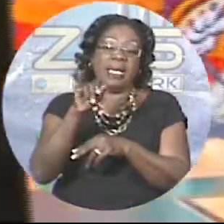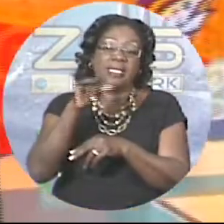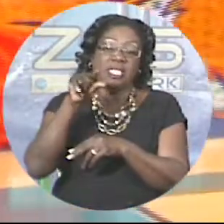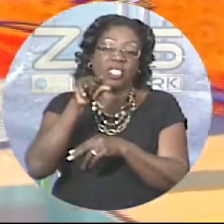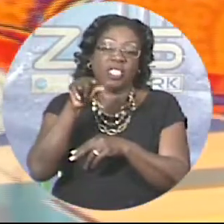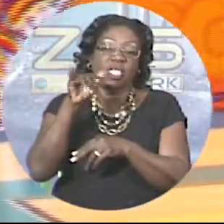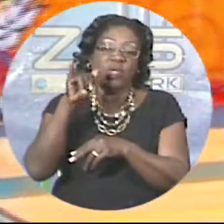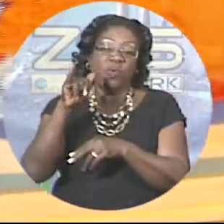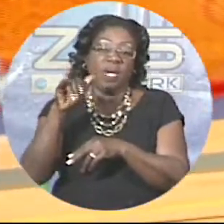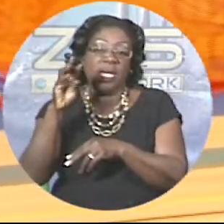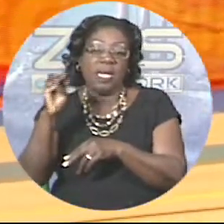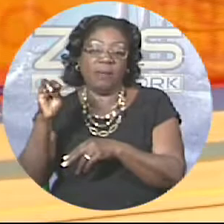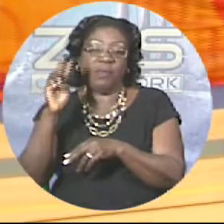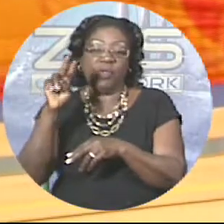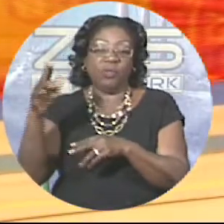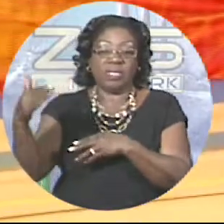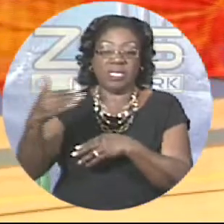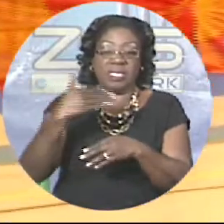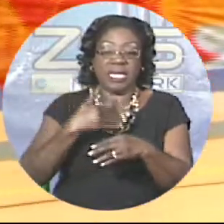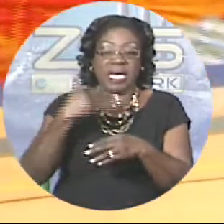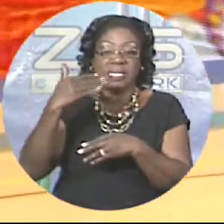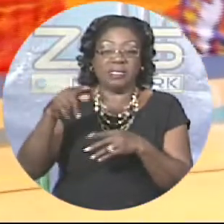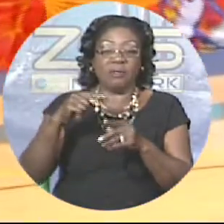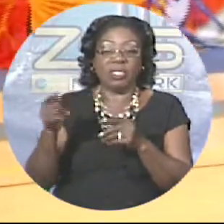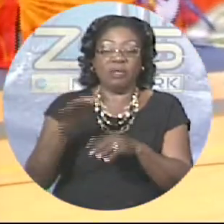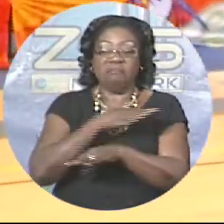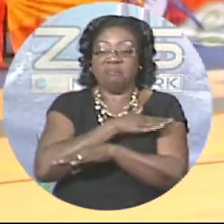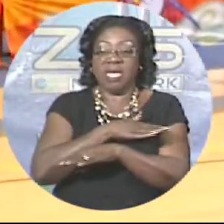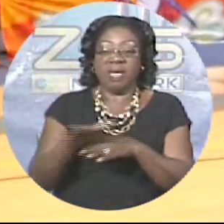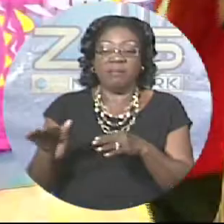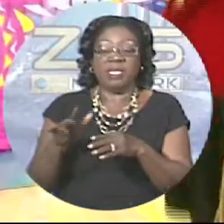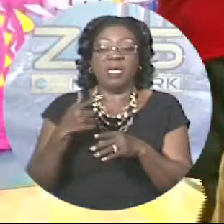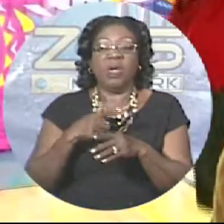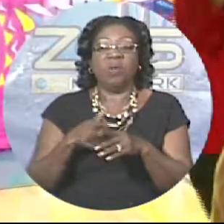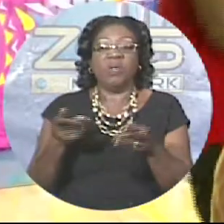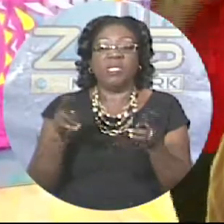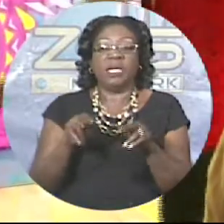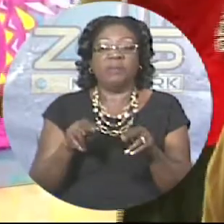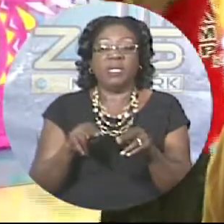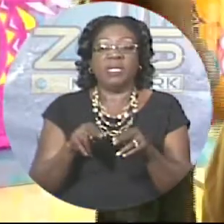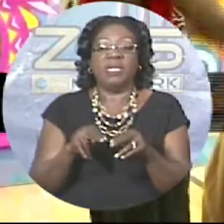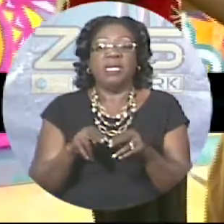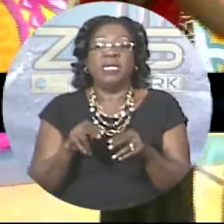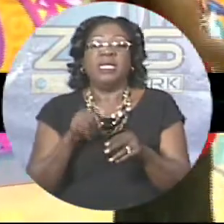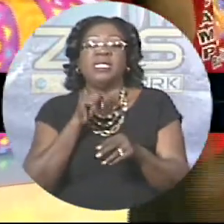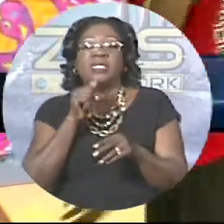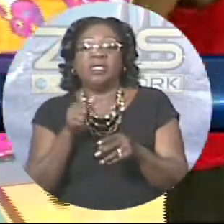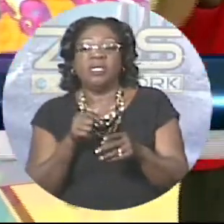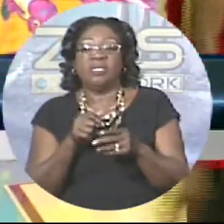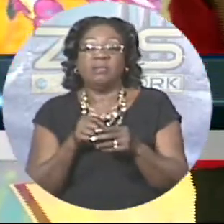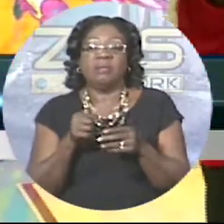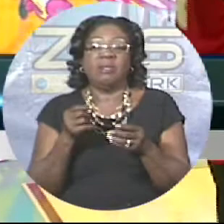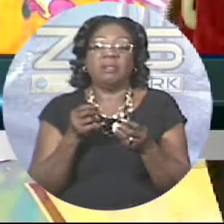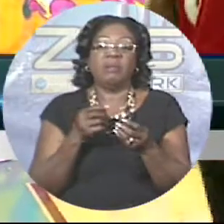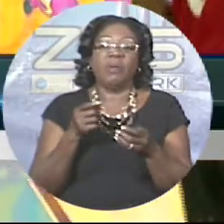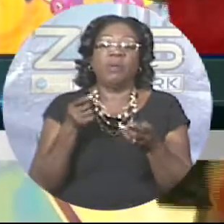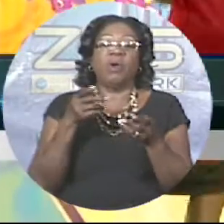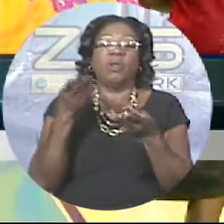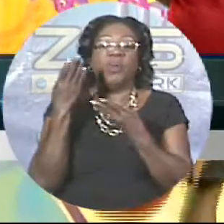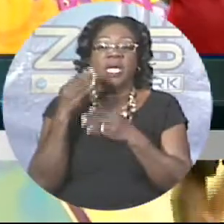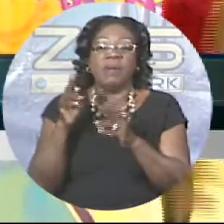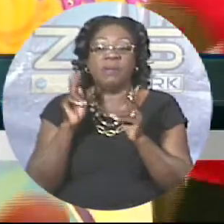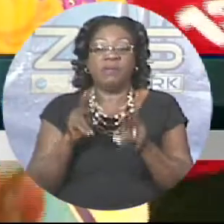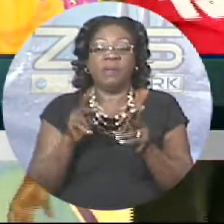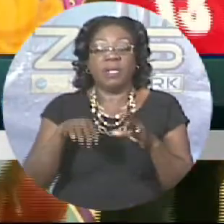of the gym, it is empty. Coach Trevor Grant, what's going on? It's not the point of Bahamian people coming out, it's poor marketing. You have to get